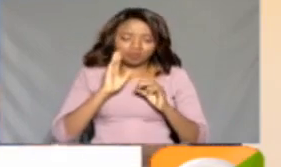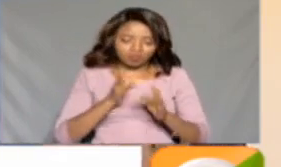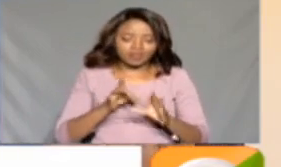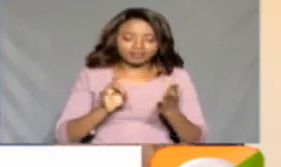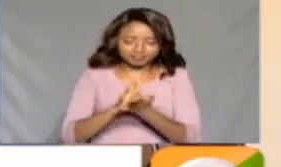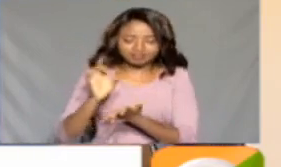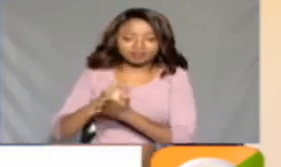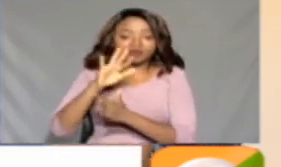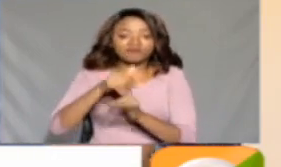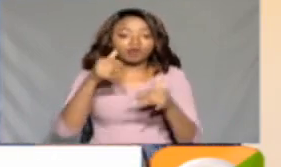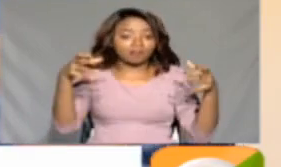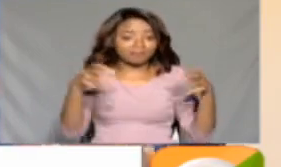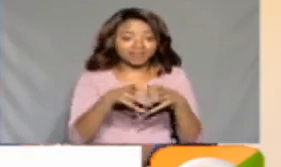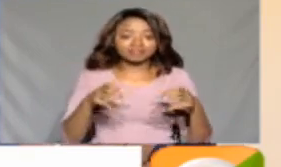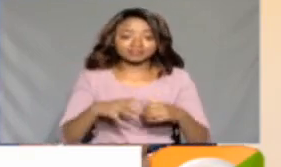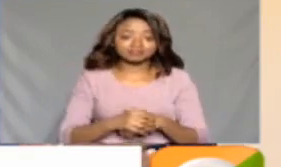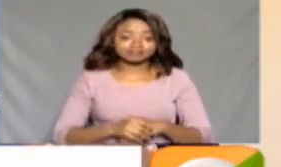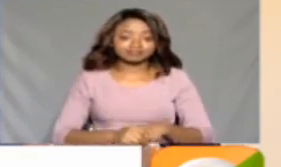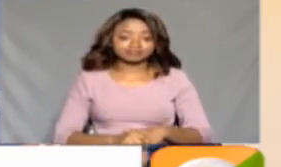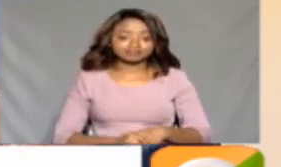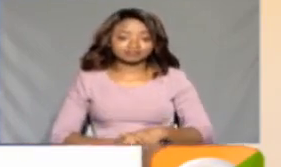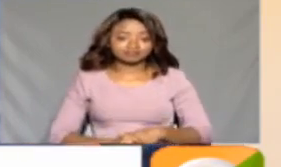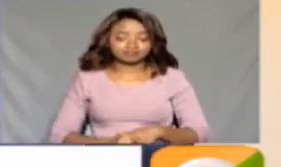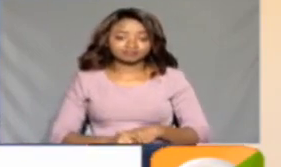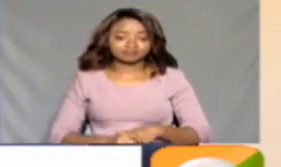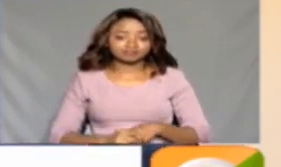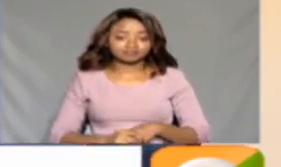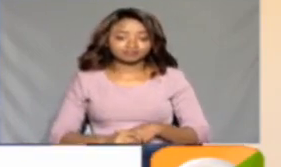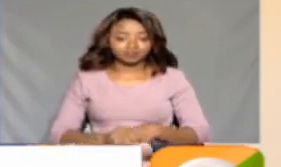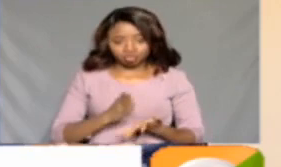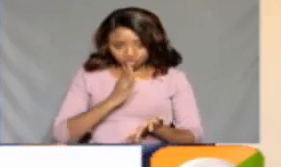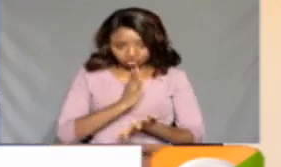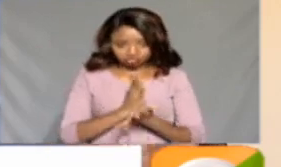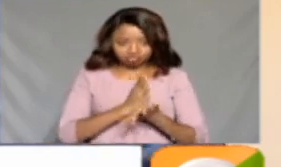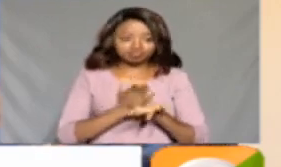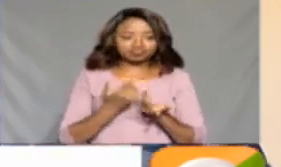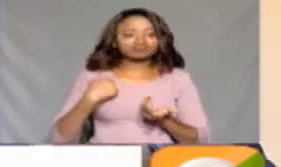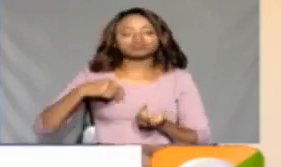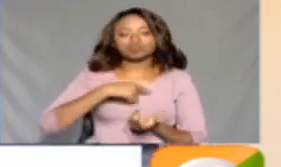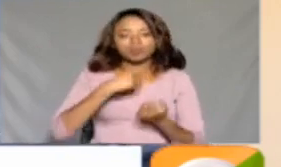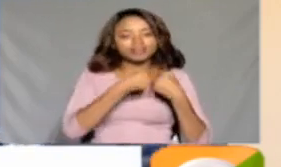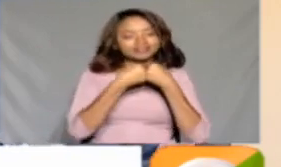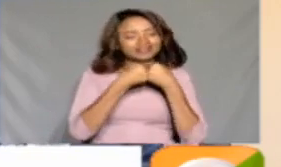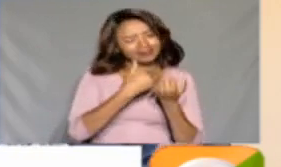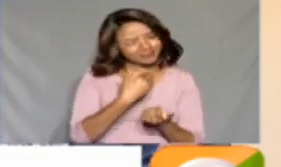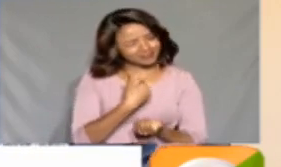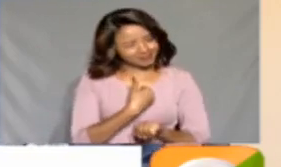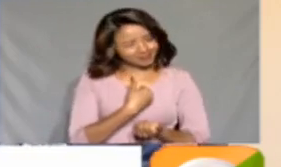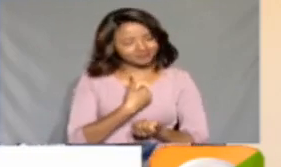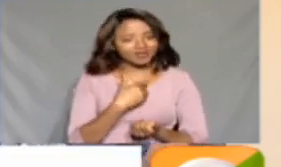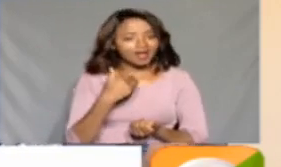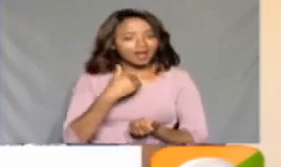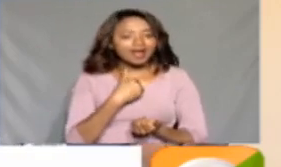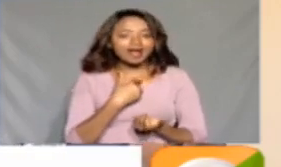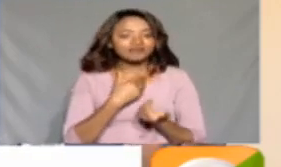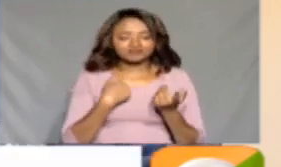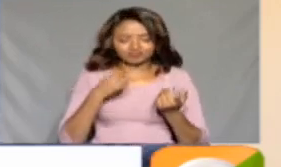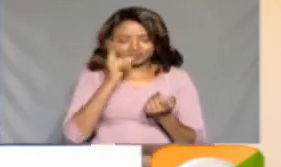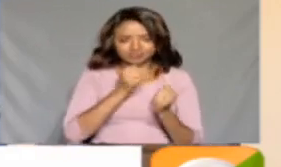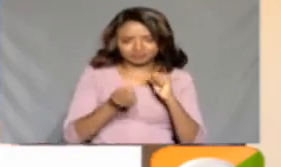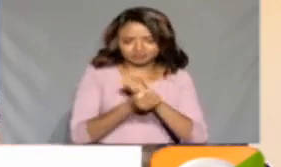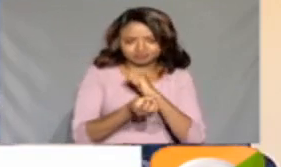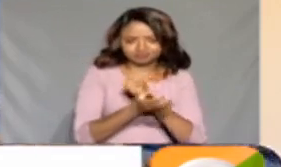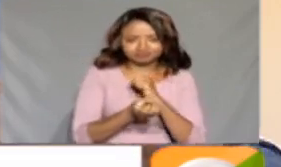most important for you? Well, we do have a challenge, especially because of what I've just explained to you earlier, cognitive